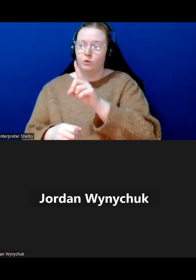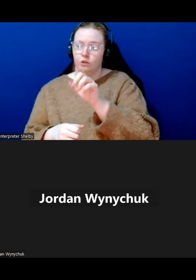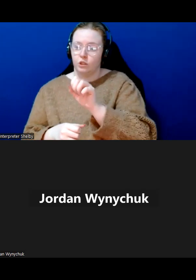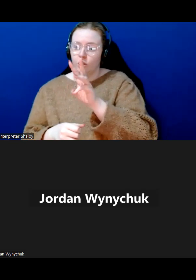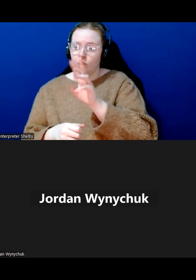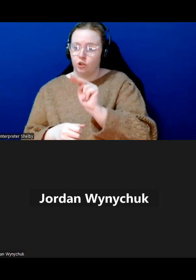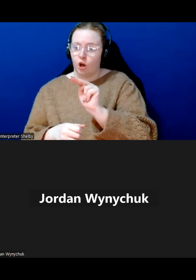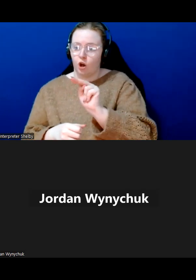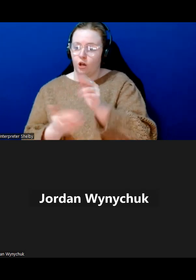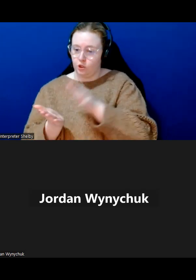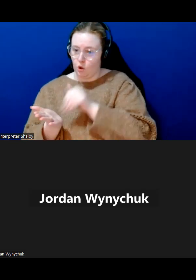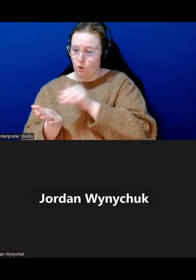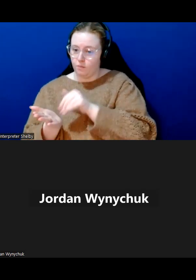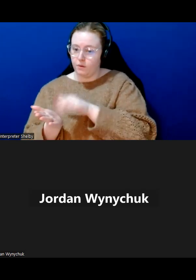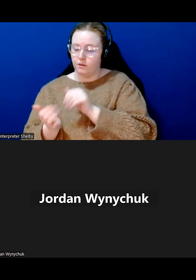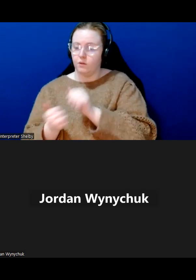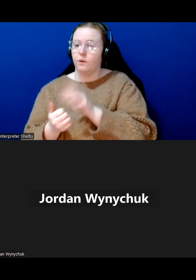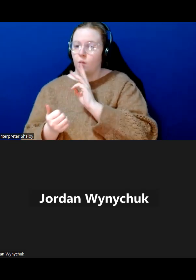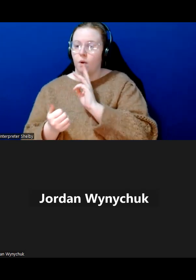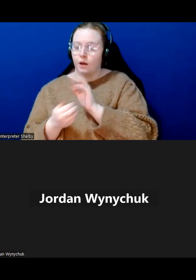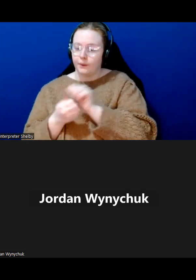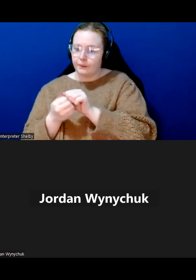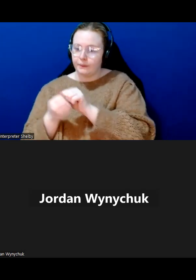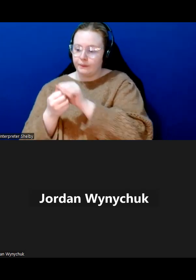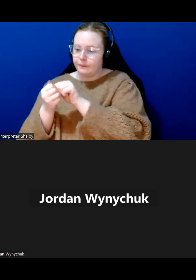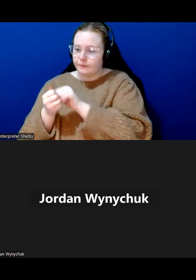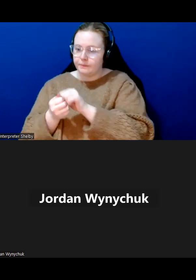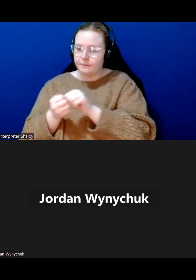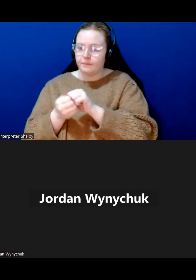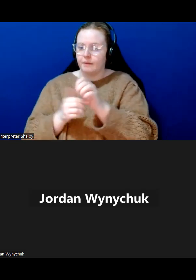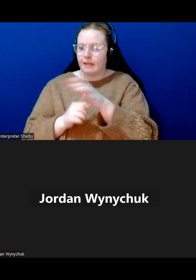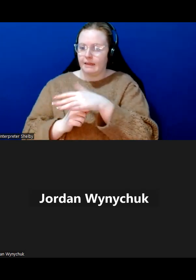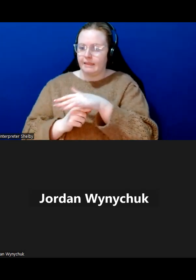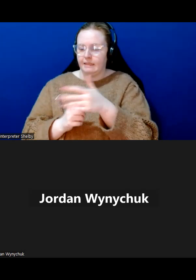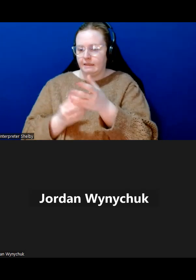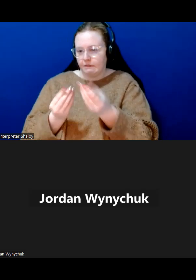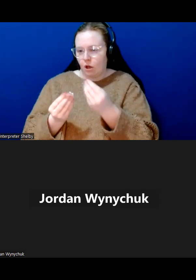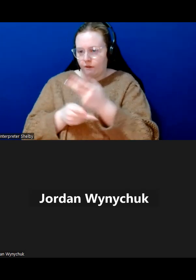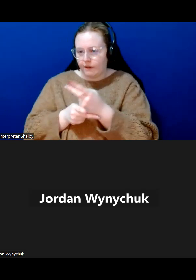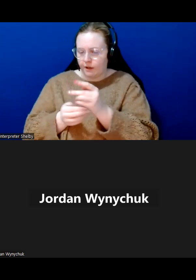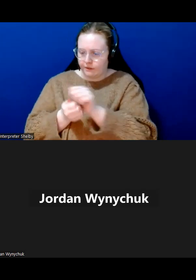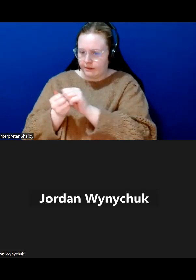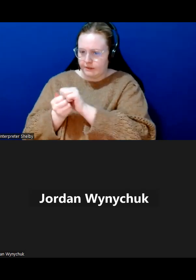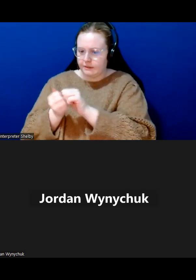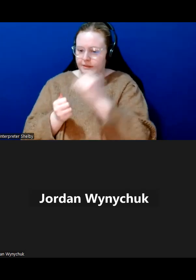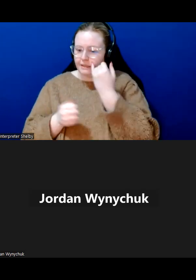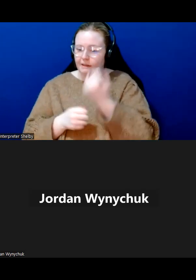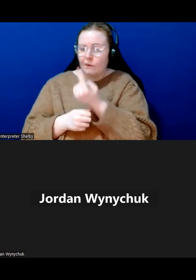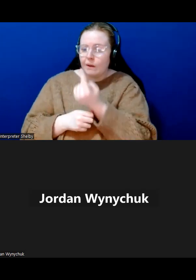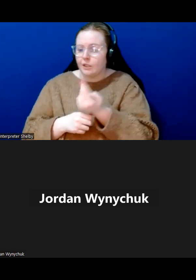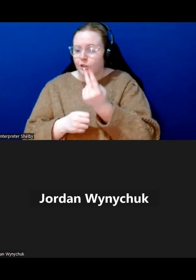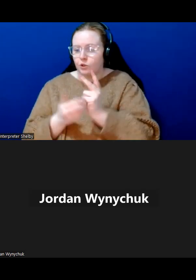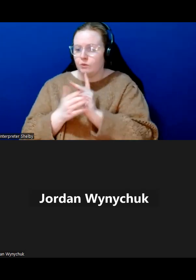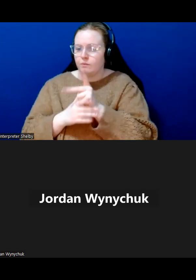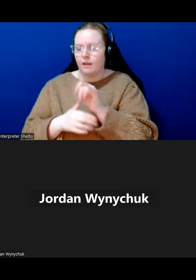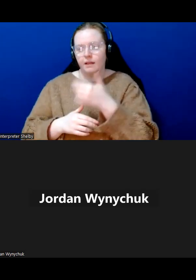some water over it and really like gently wash all the leaves. And I find that's the best way. If you just have one or two plants, that's definitely